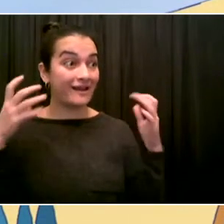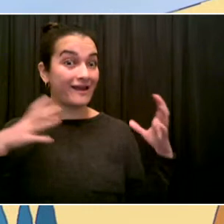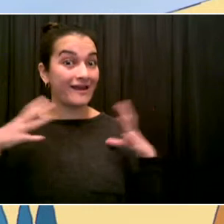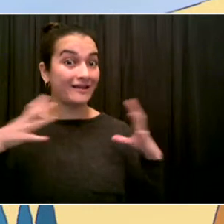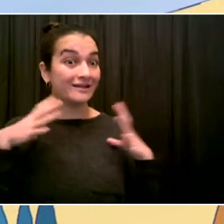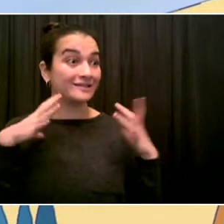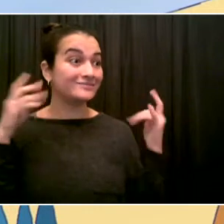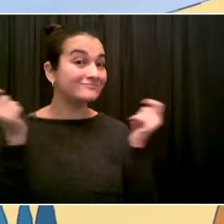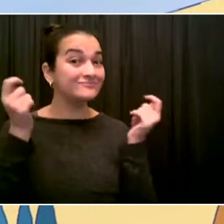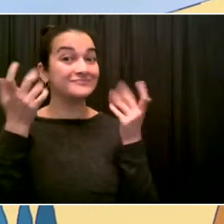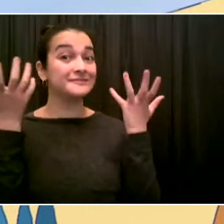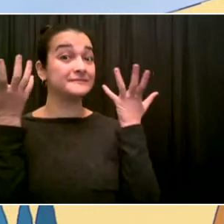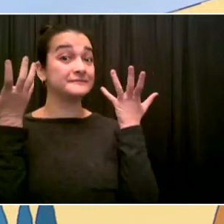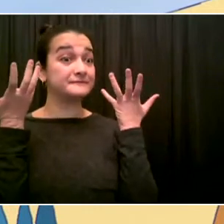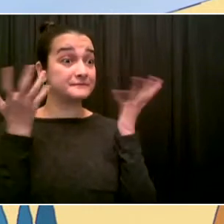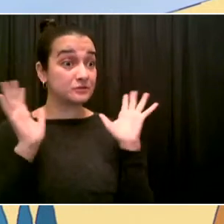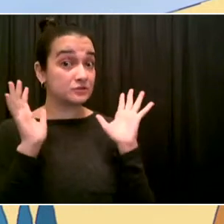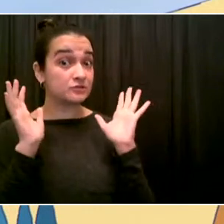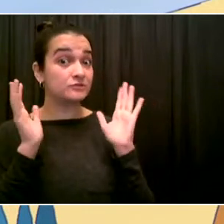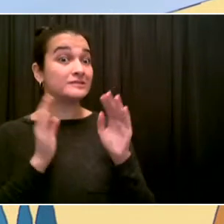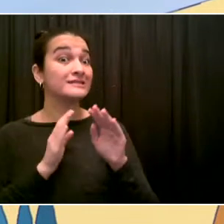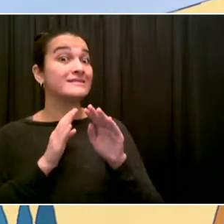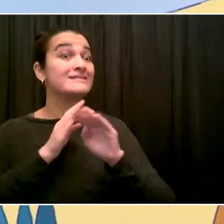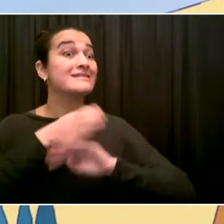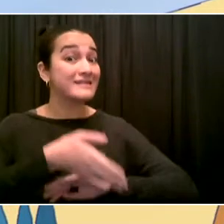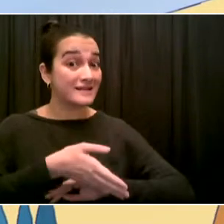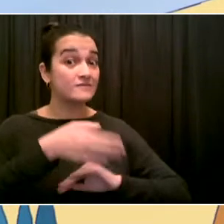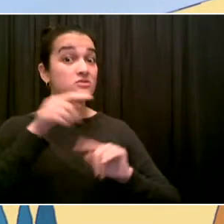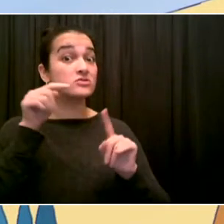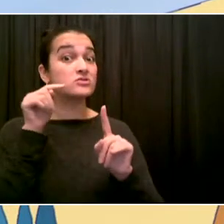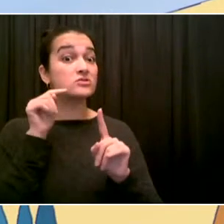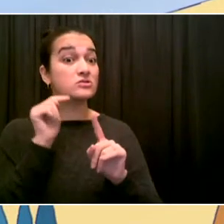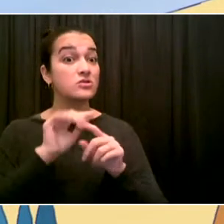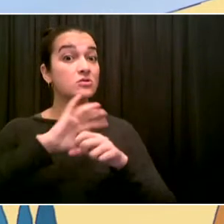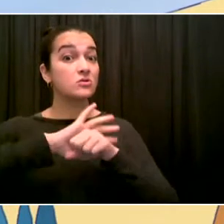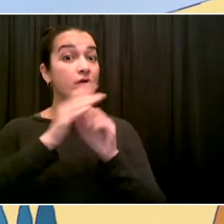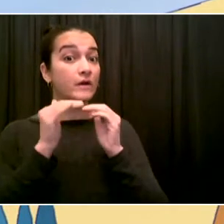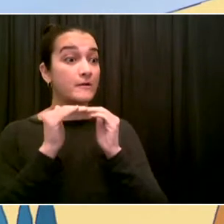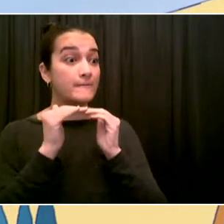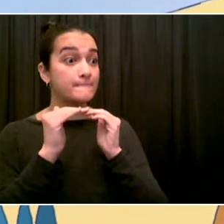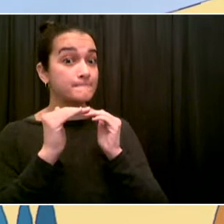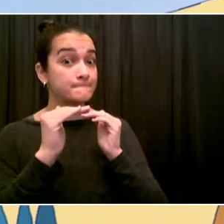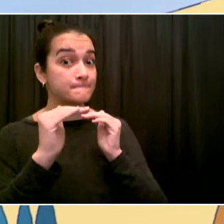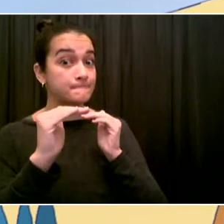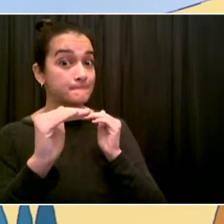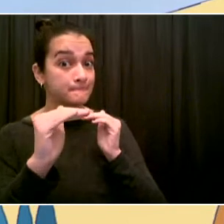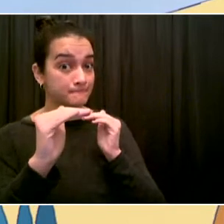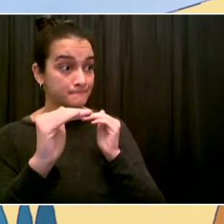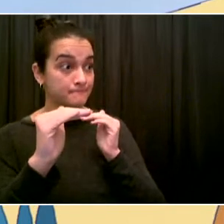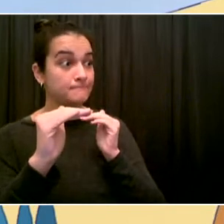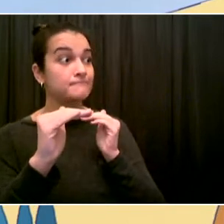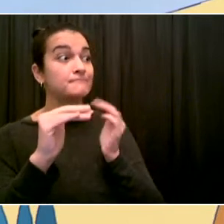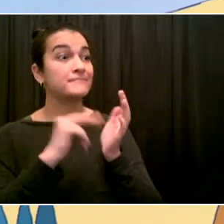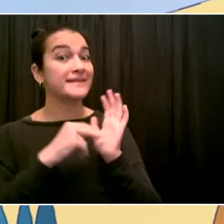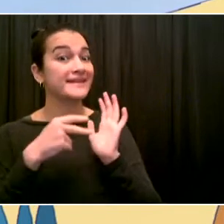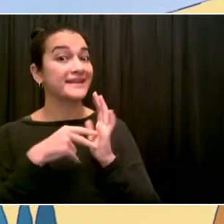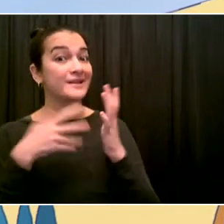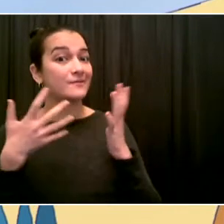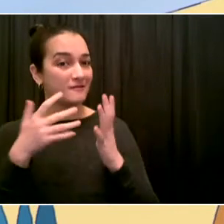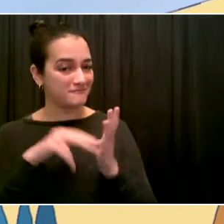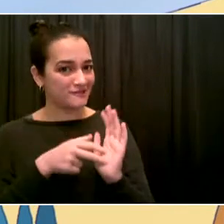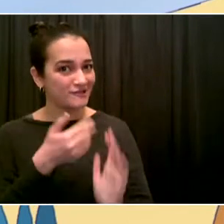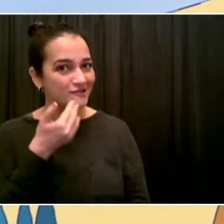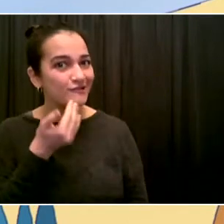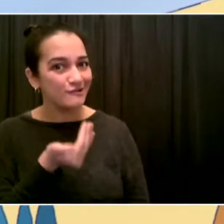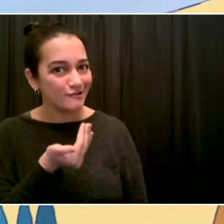measures, including in schools. And I wanted you, Mr. Mayor, and also possibly Dr. Choksi and Dr. Long